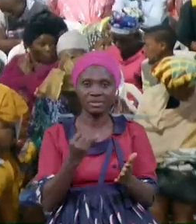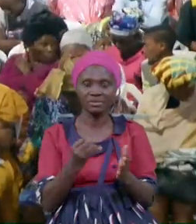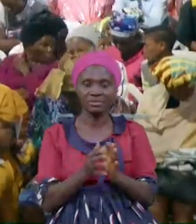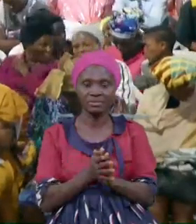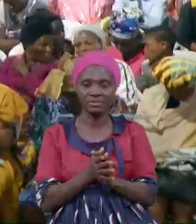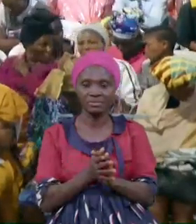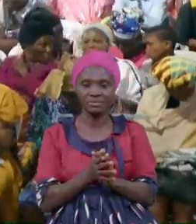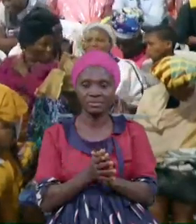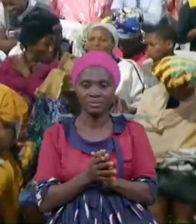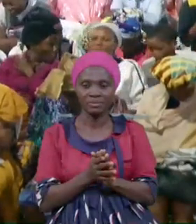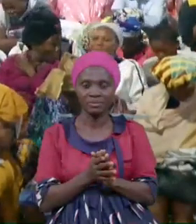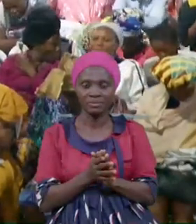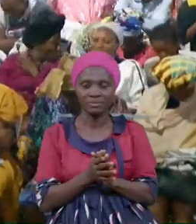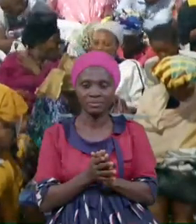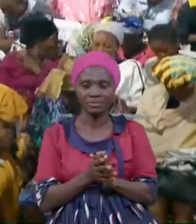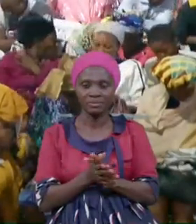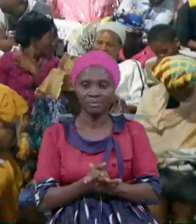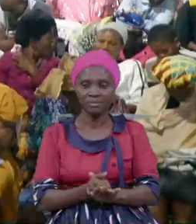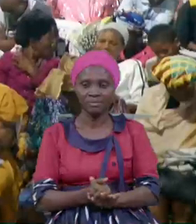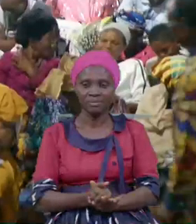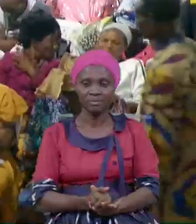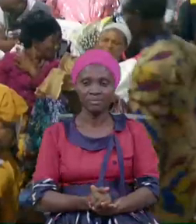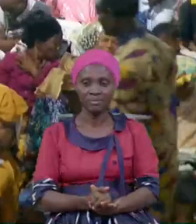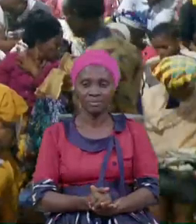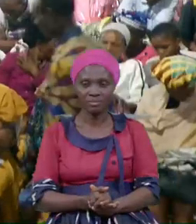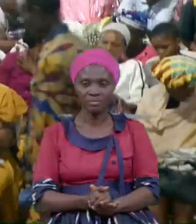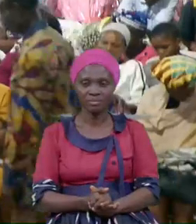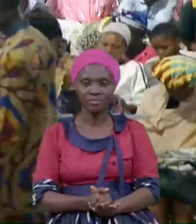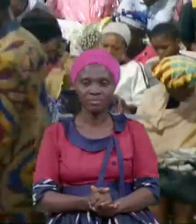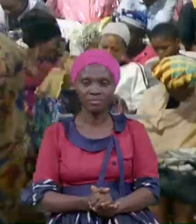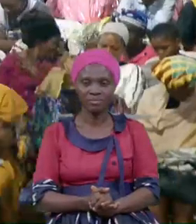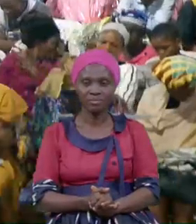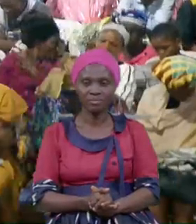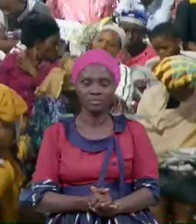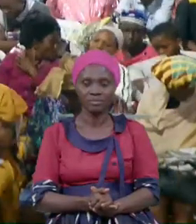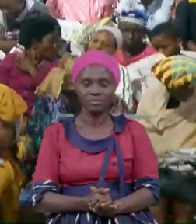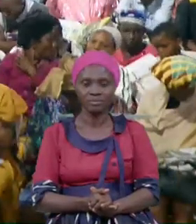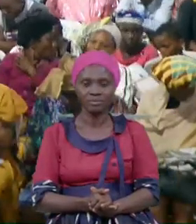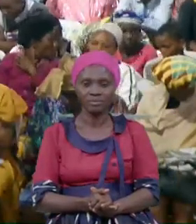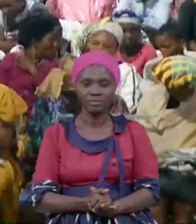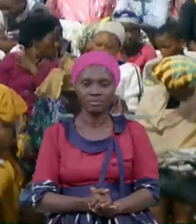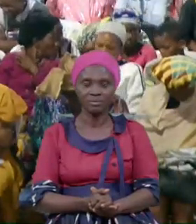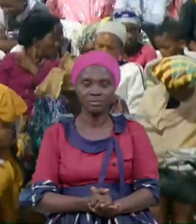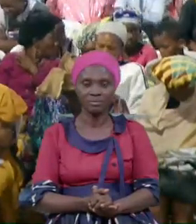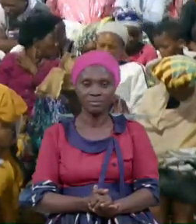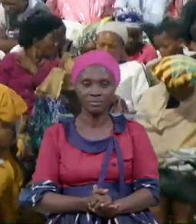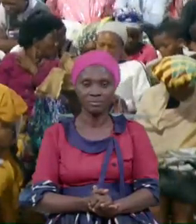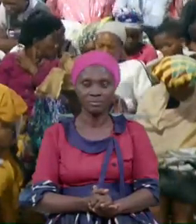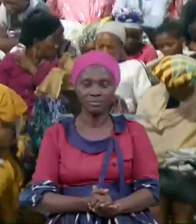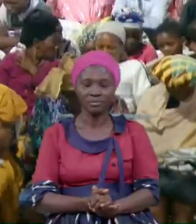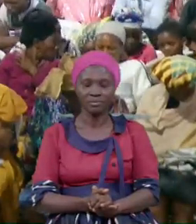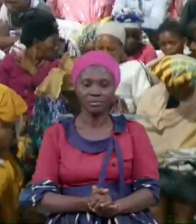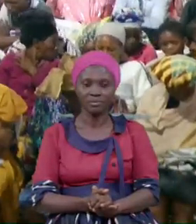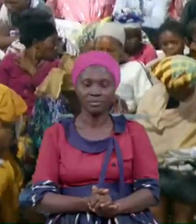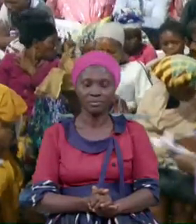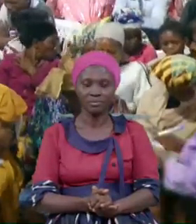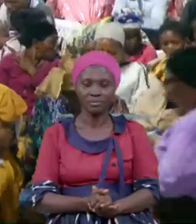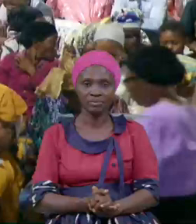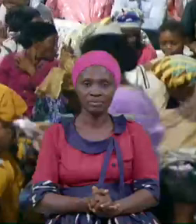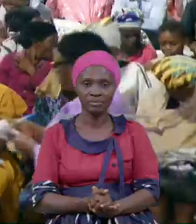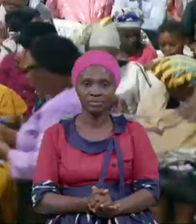Let's be faster. Please, we want our choir members, please, those who are sitting down, could you